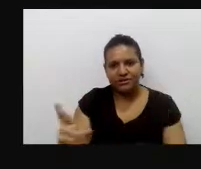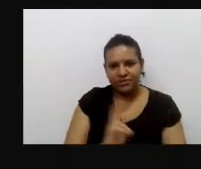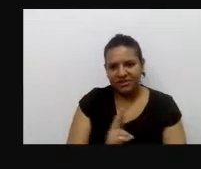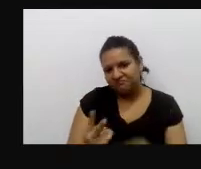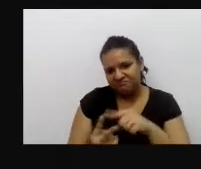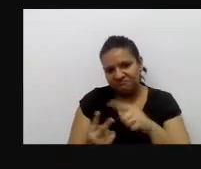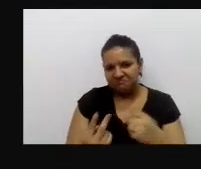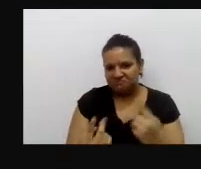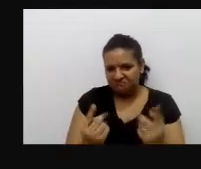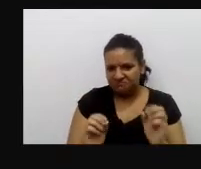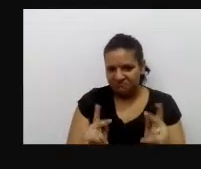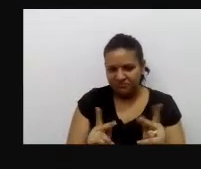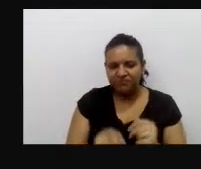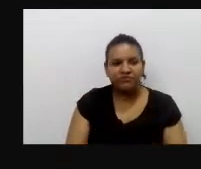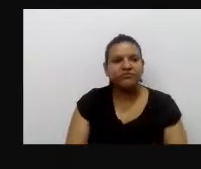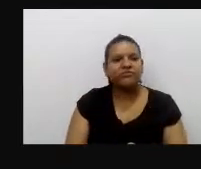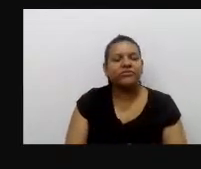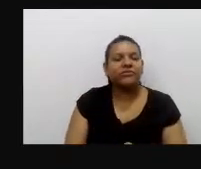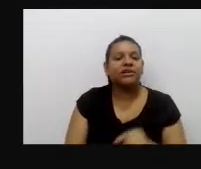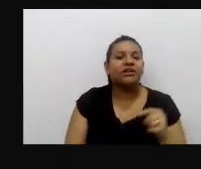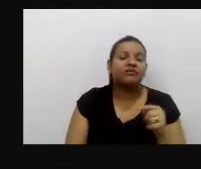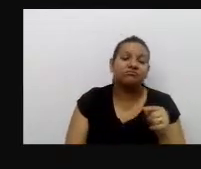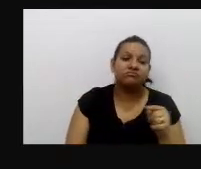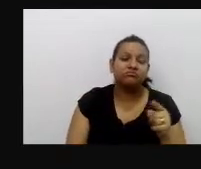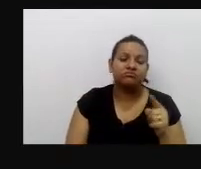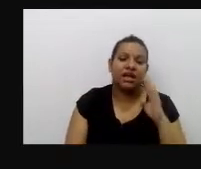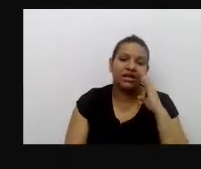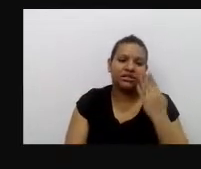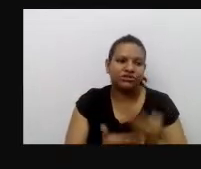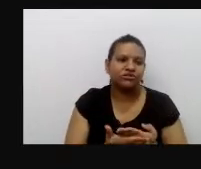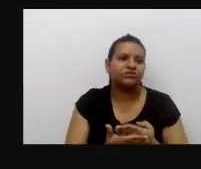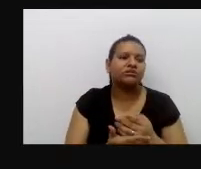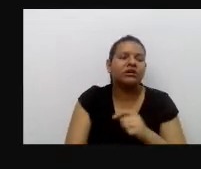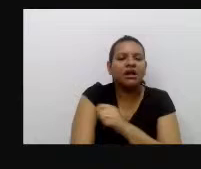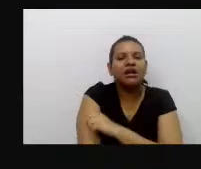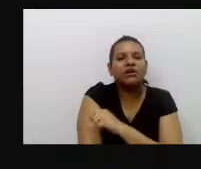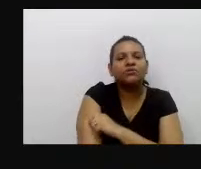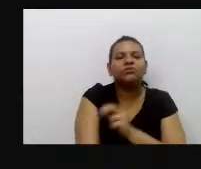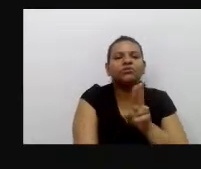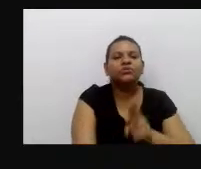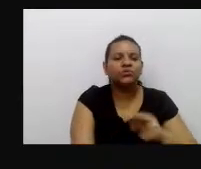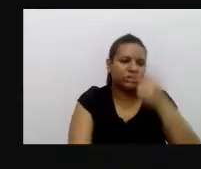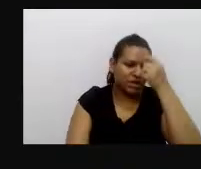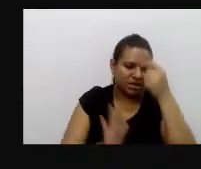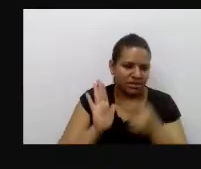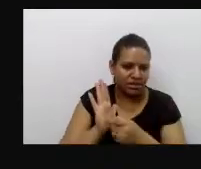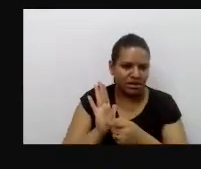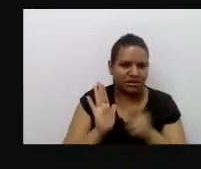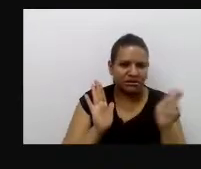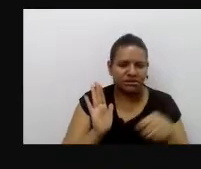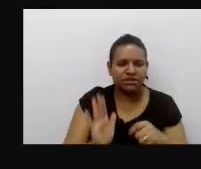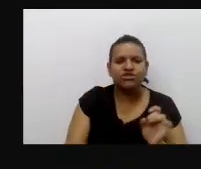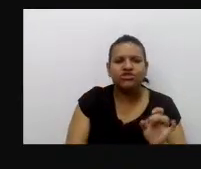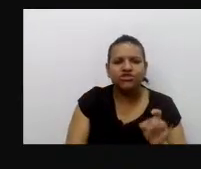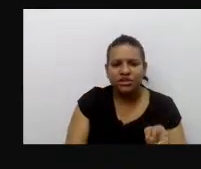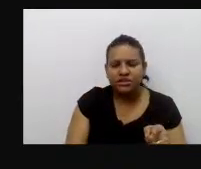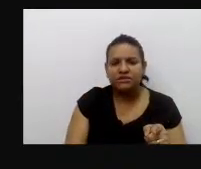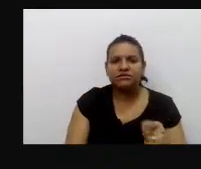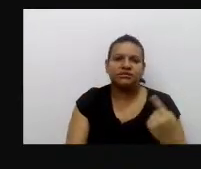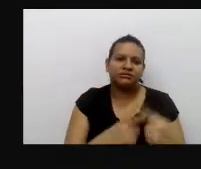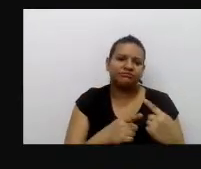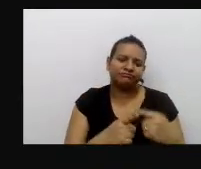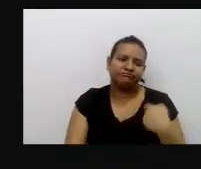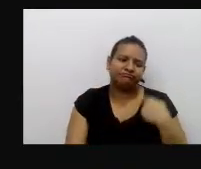let students use AI by themselves? I assume it is part of our new responsibilities to teach them how to